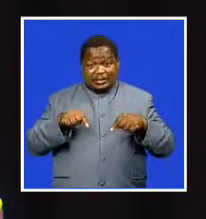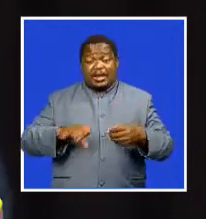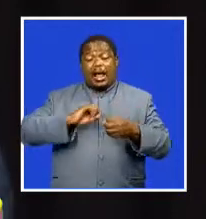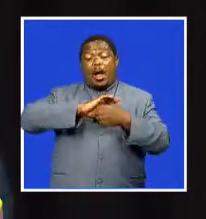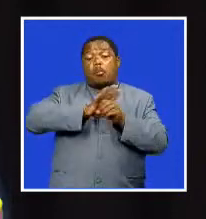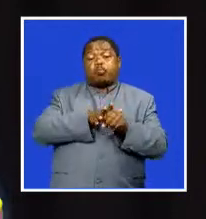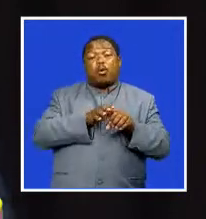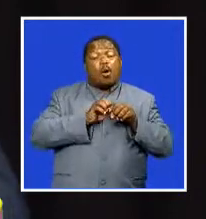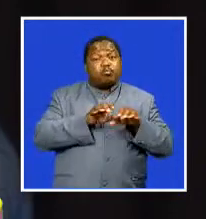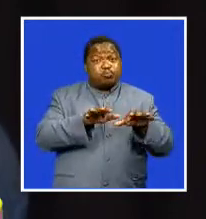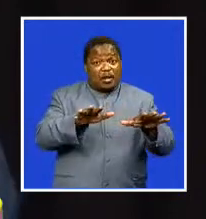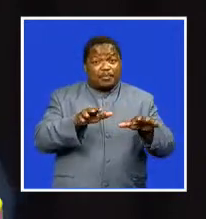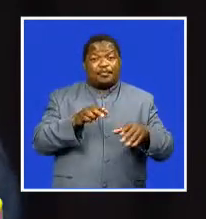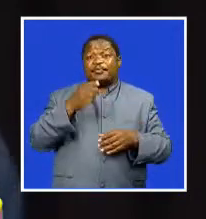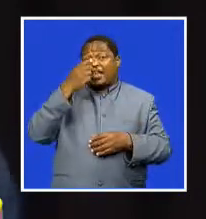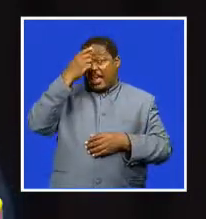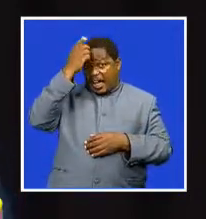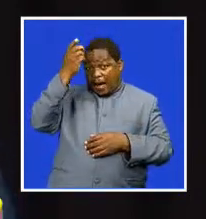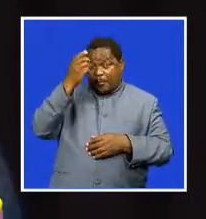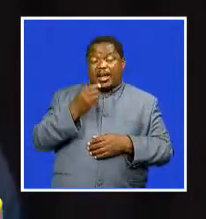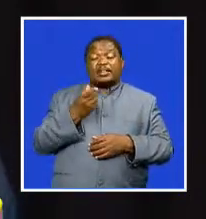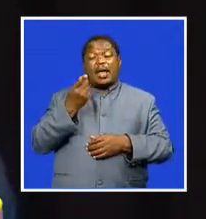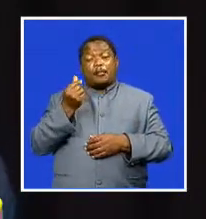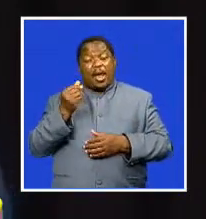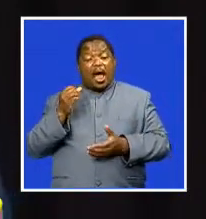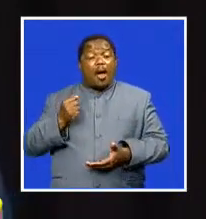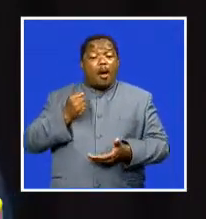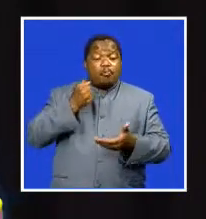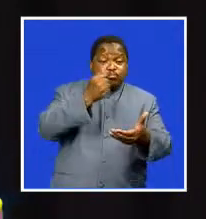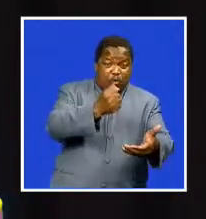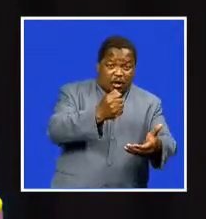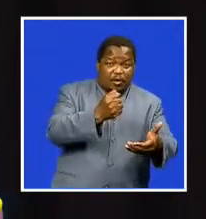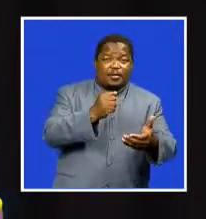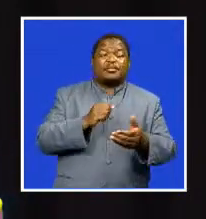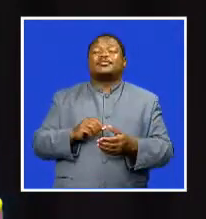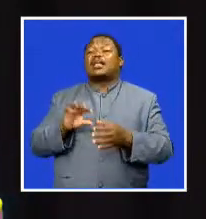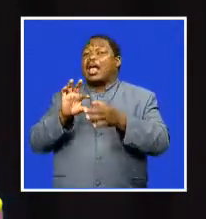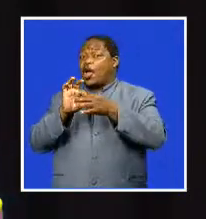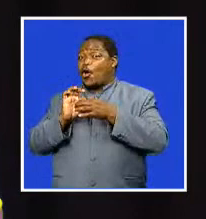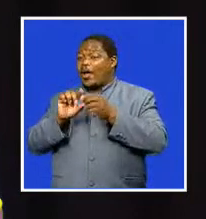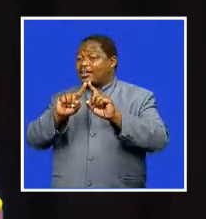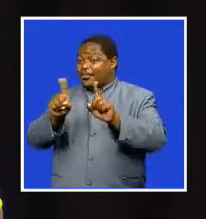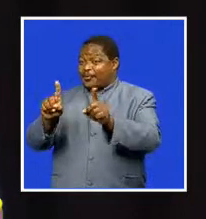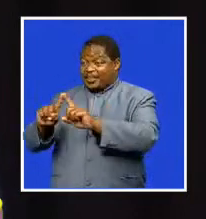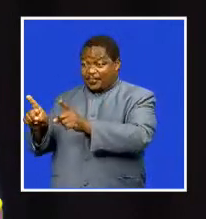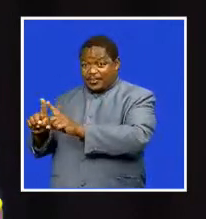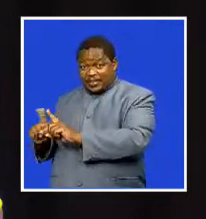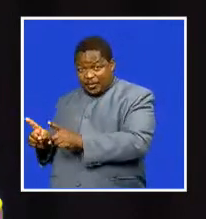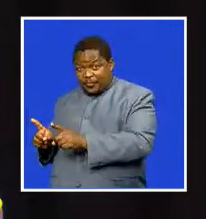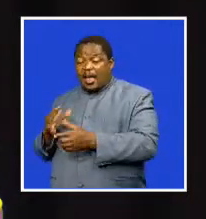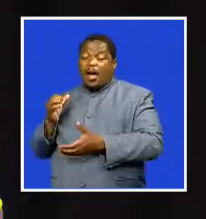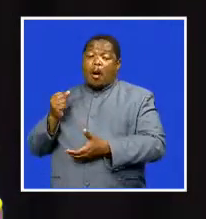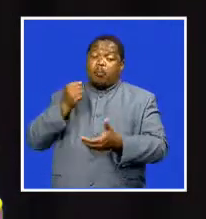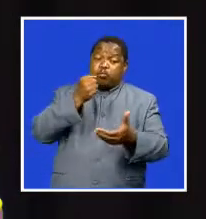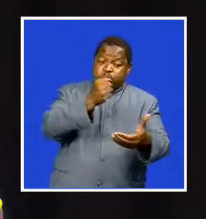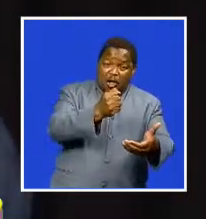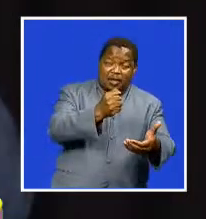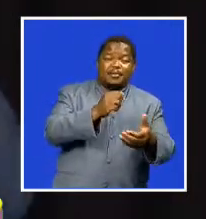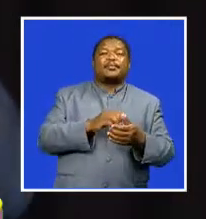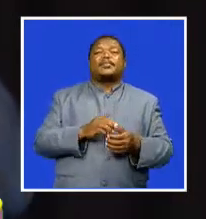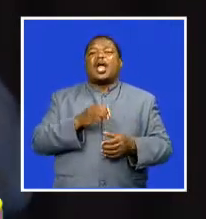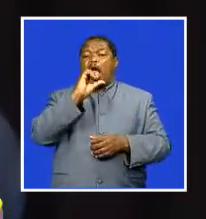lechithiwe nguhulumende netinhlangano letahlukene kwendelwe maswati sifaka ema boreholes silungisa ema